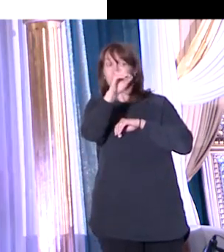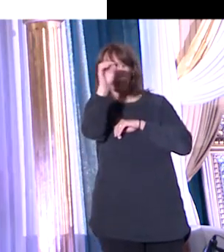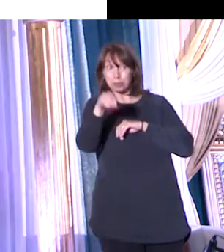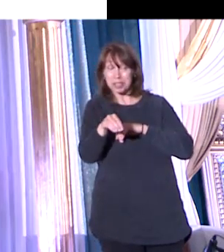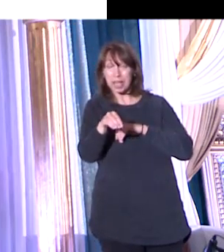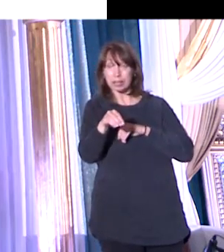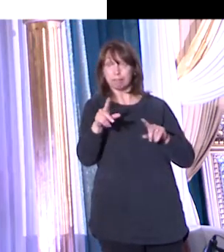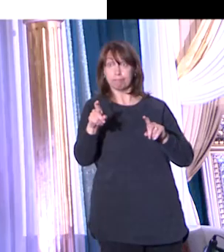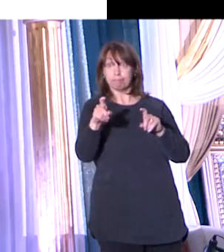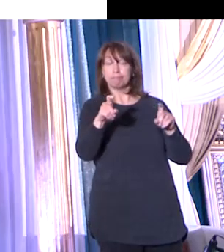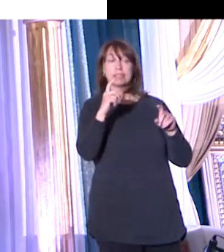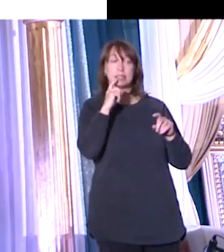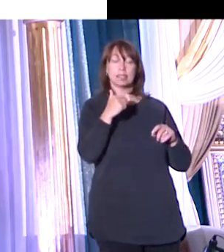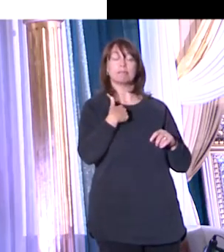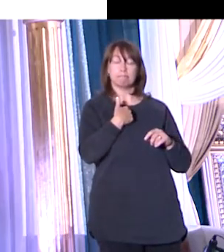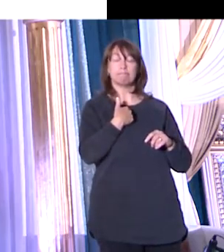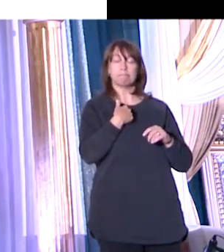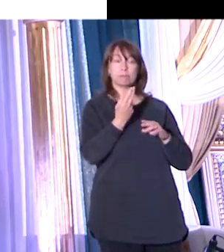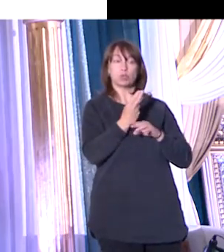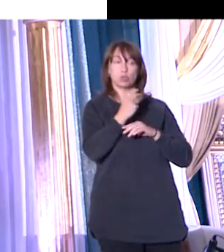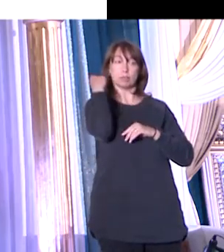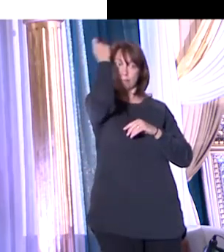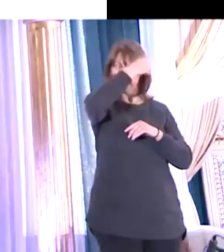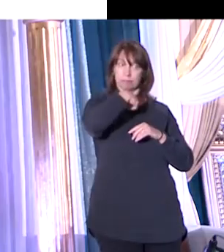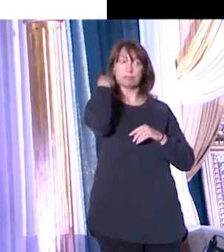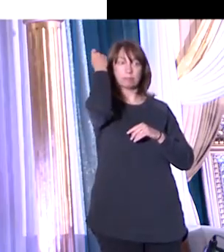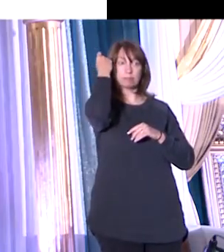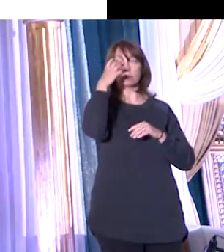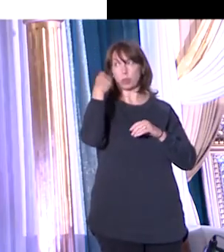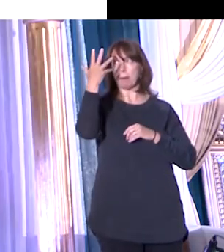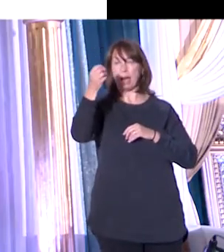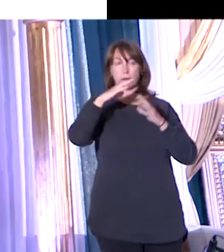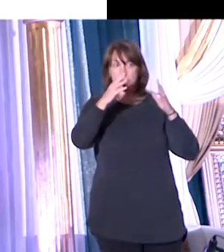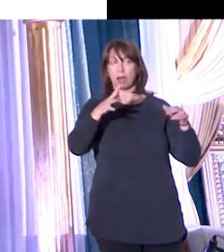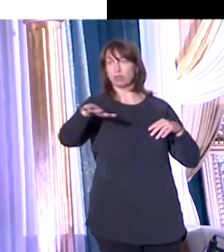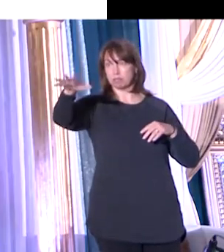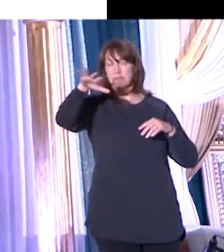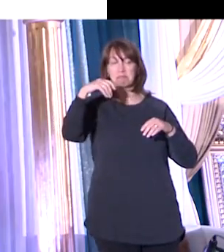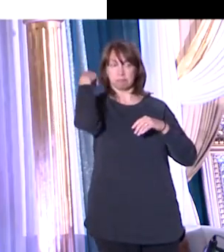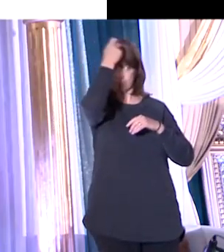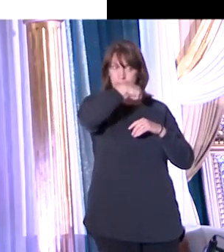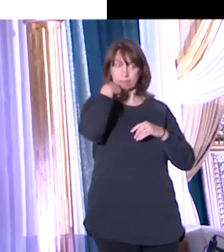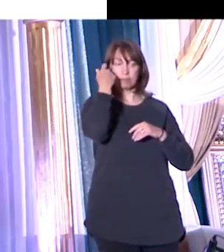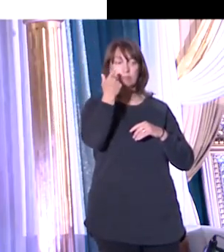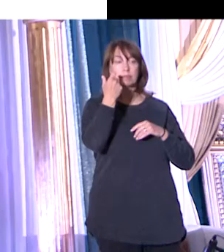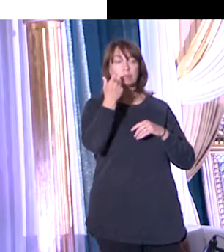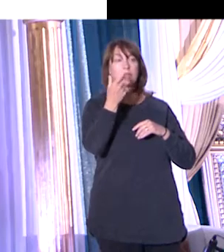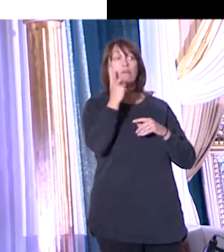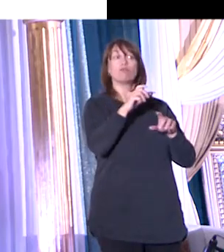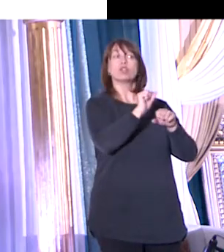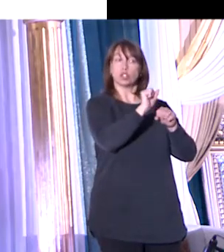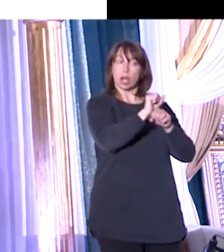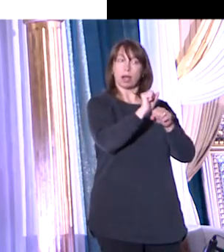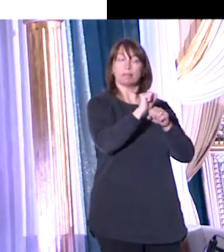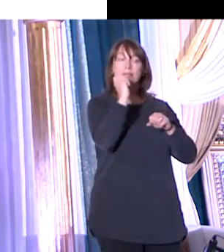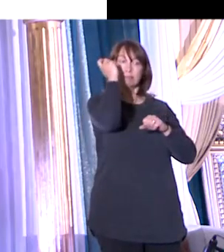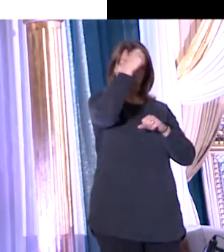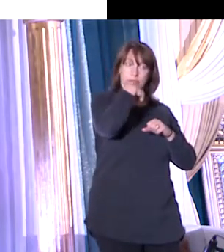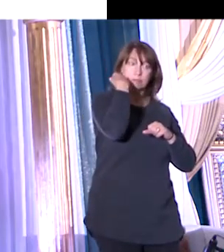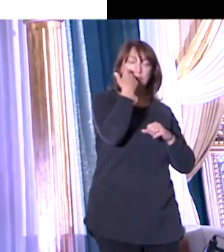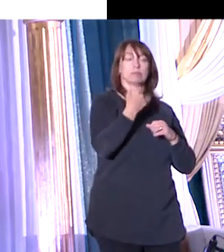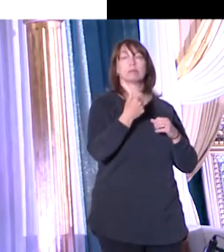with said that they do wear a head covering of some sort in public, primarily the hijab in most cases, and that's where the